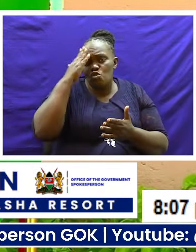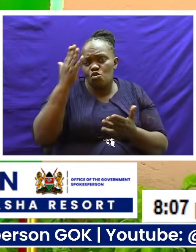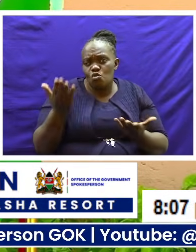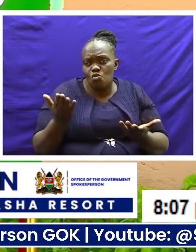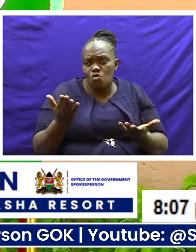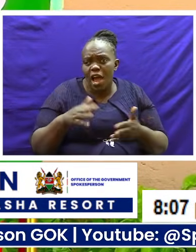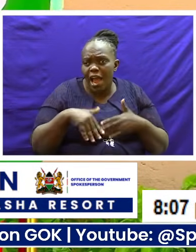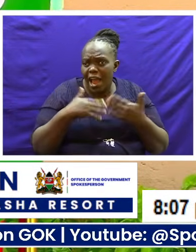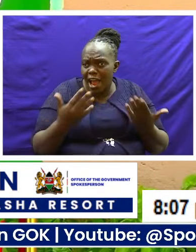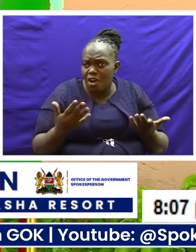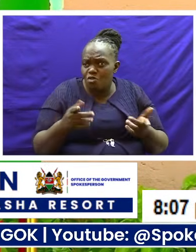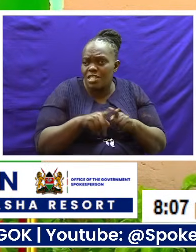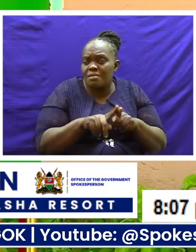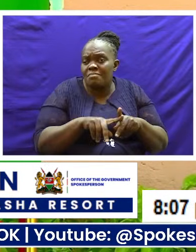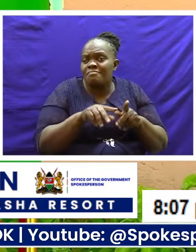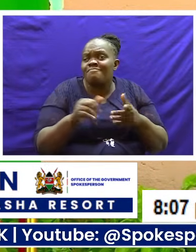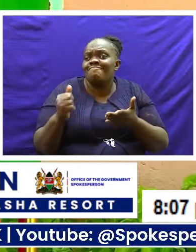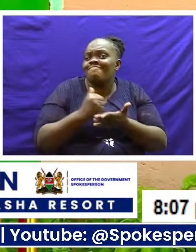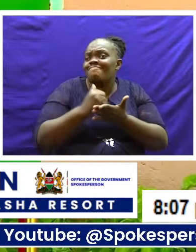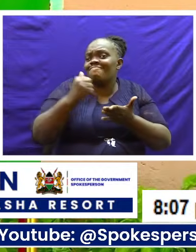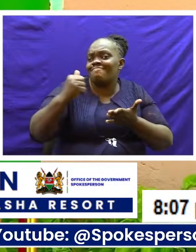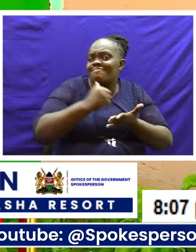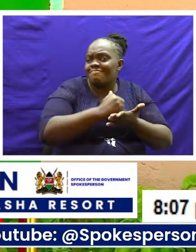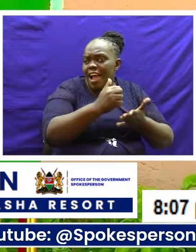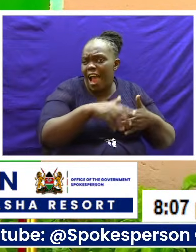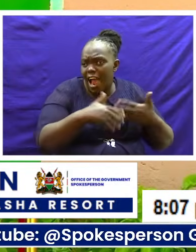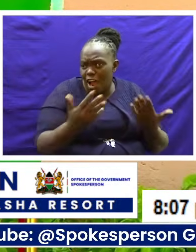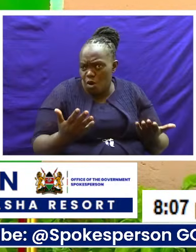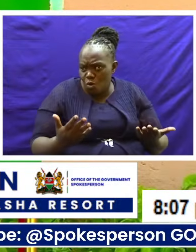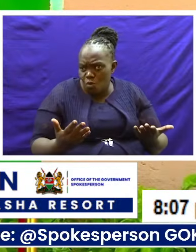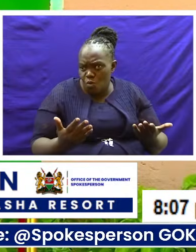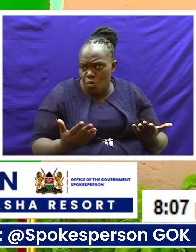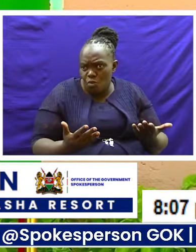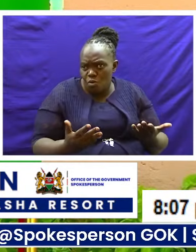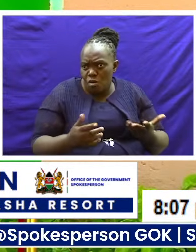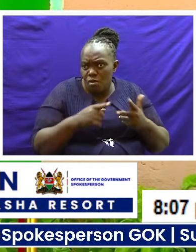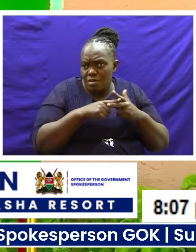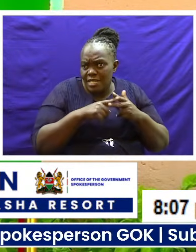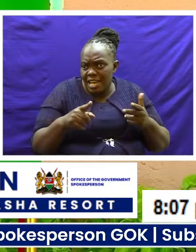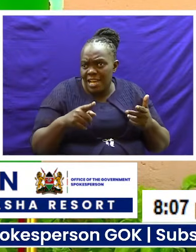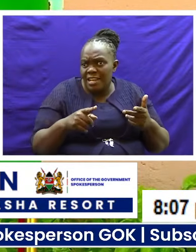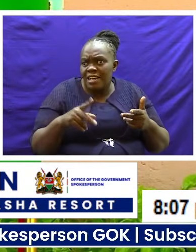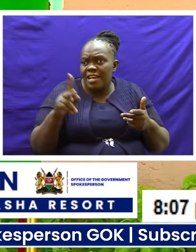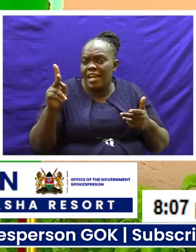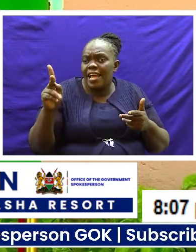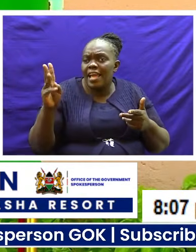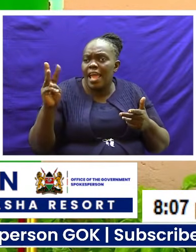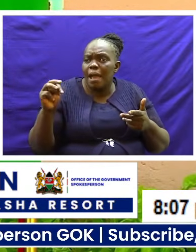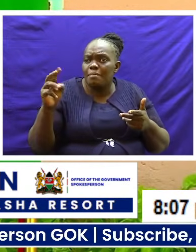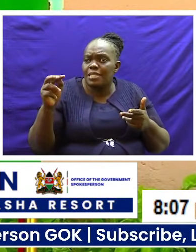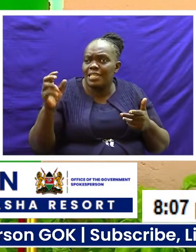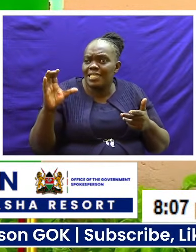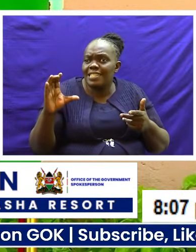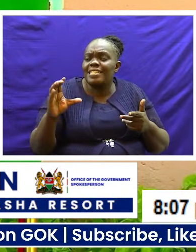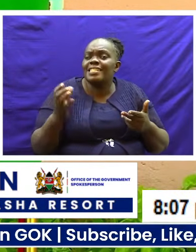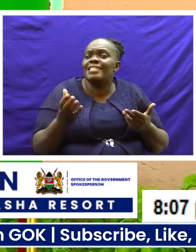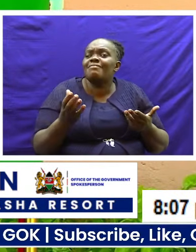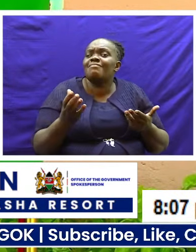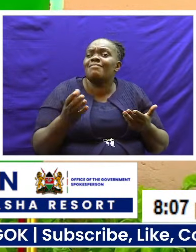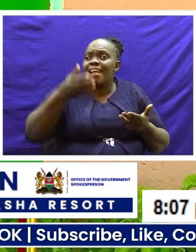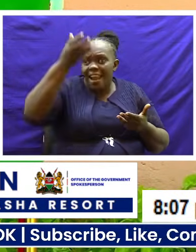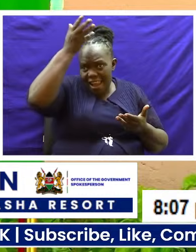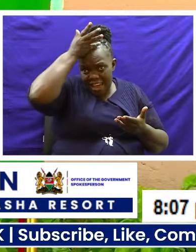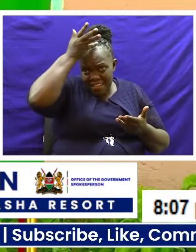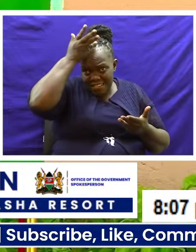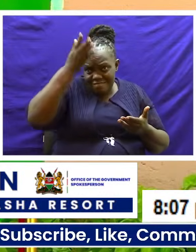how even the placement would be. So I started off at KMTC, of course being